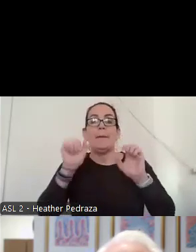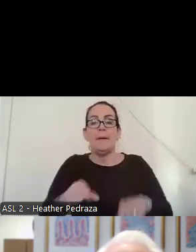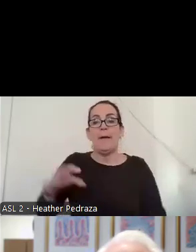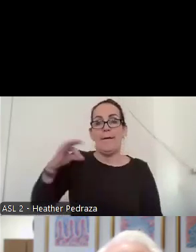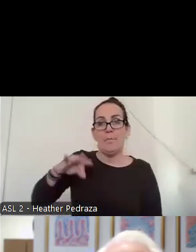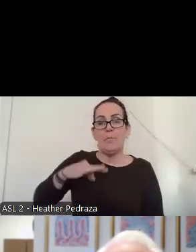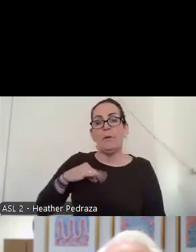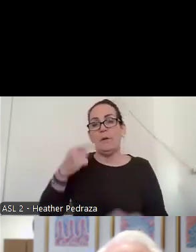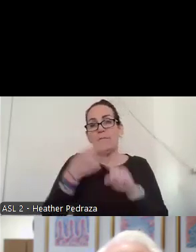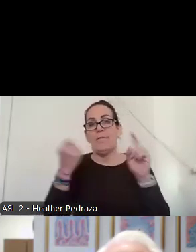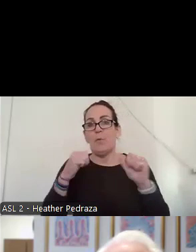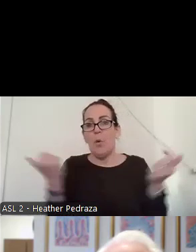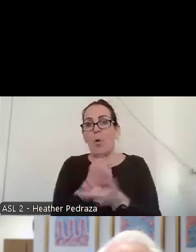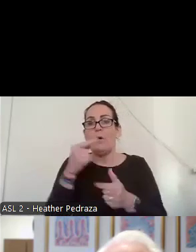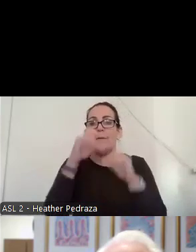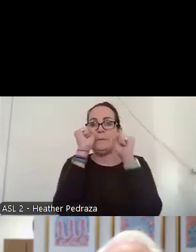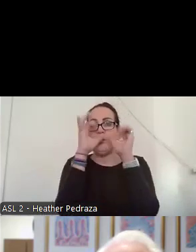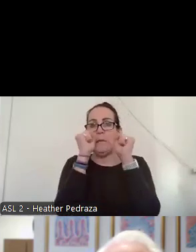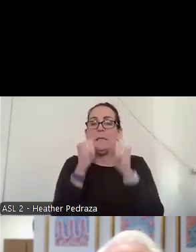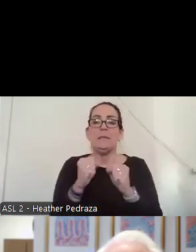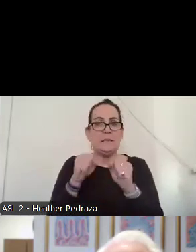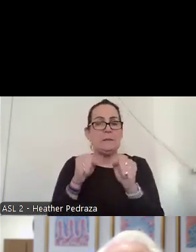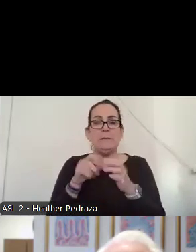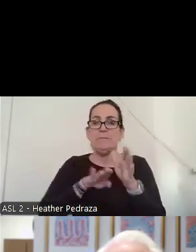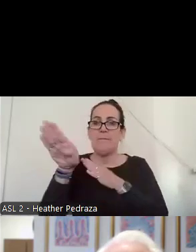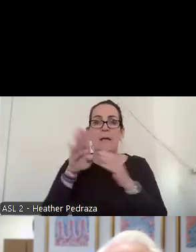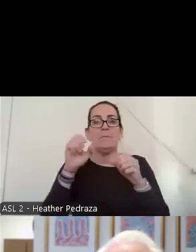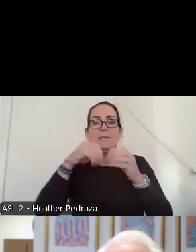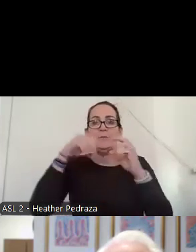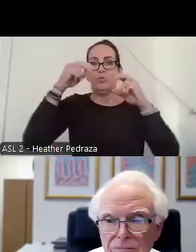amazing advance that's happening in research.